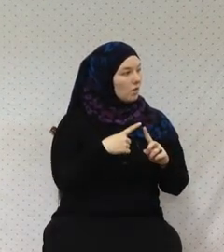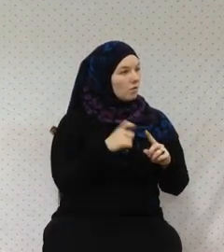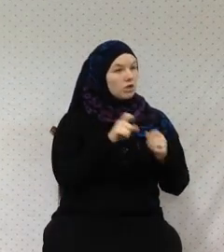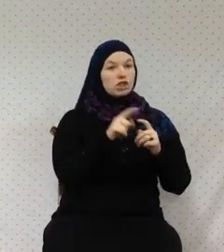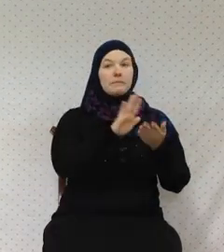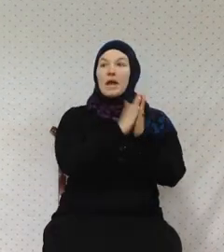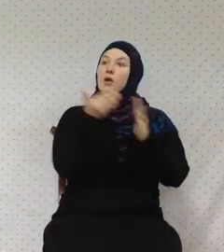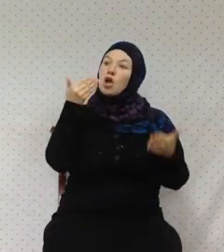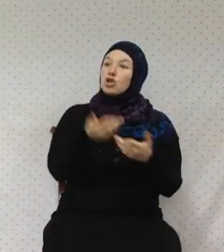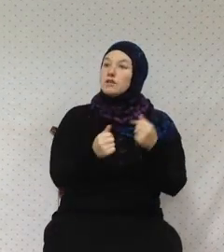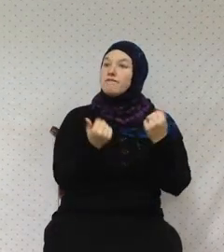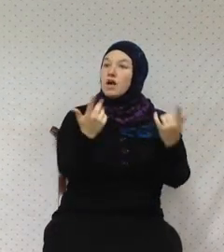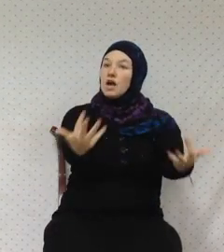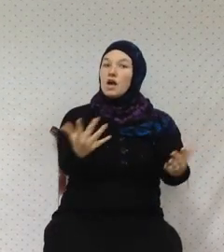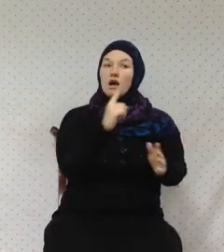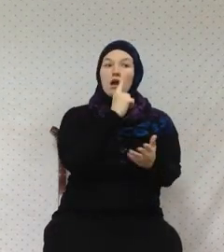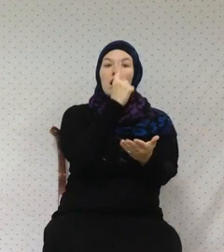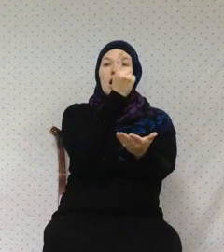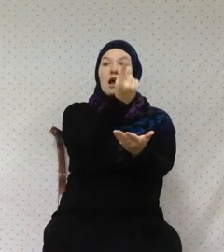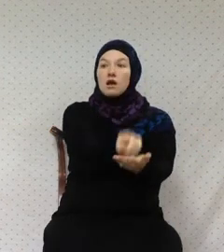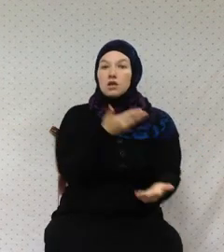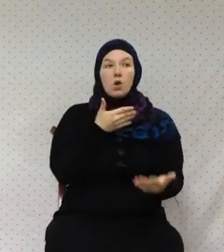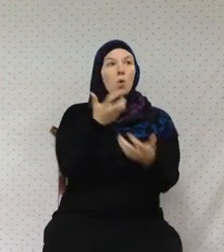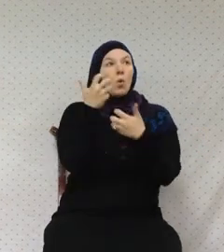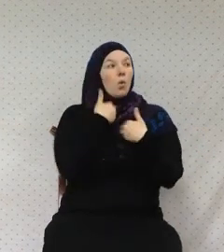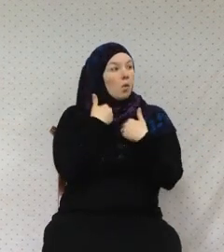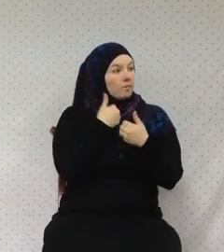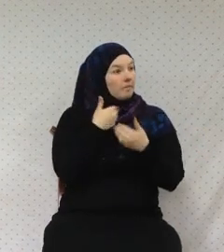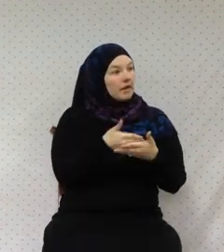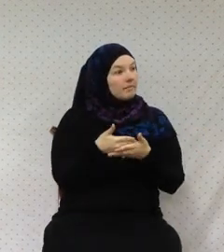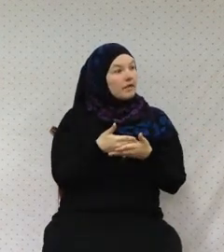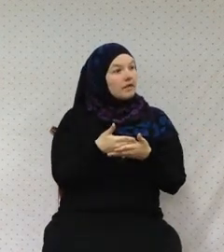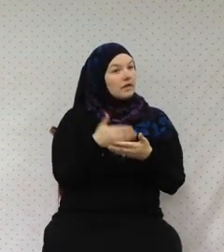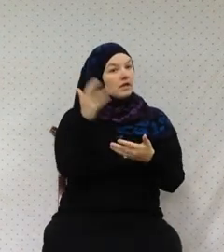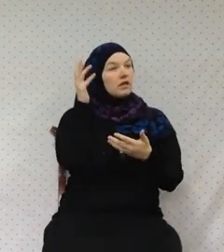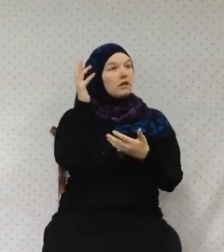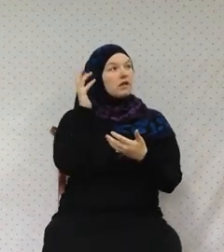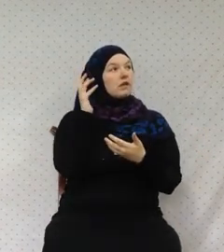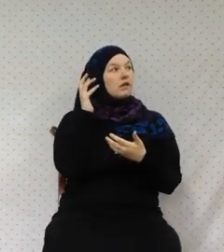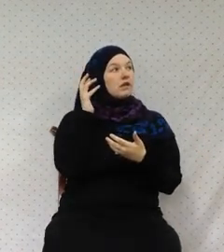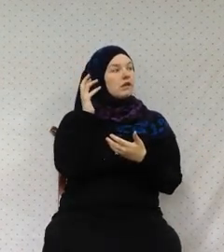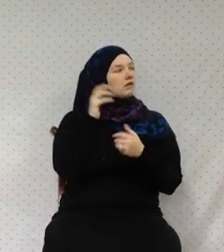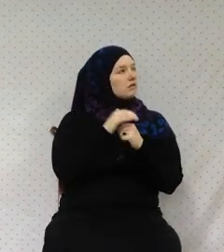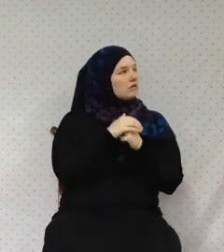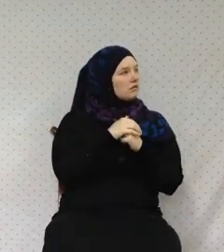close to the fire, holding her baby, she felt,